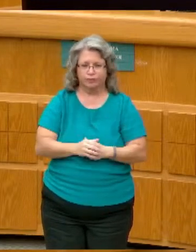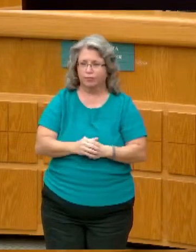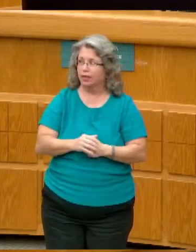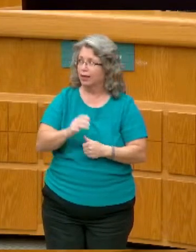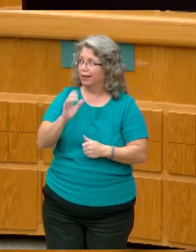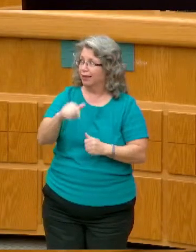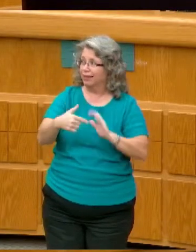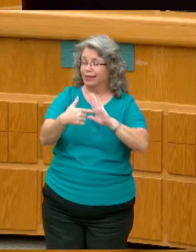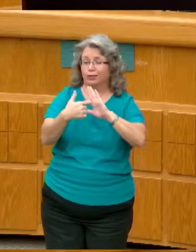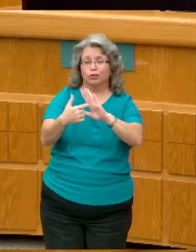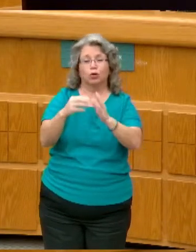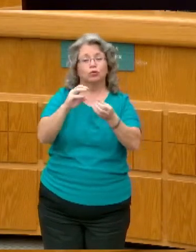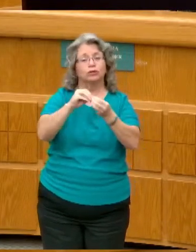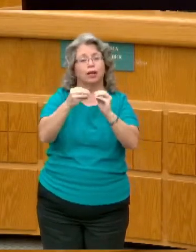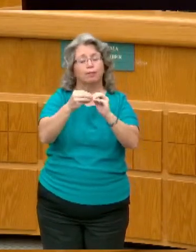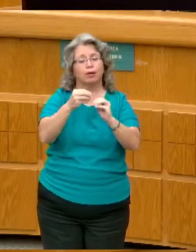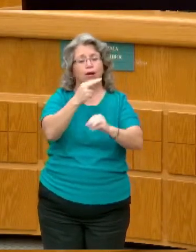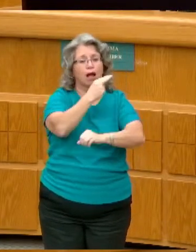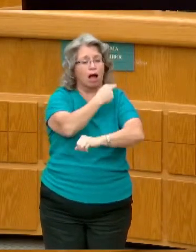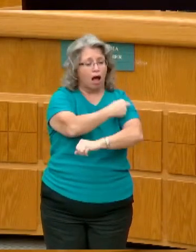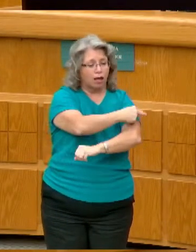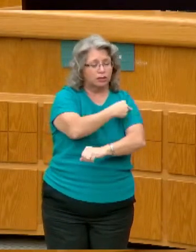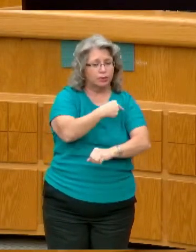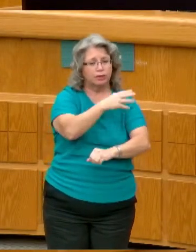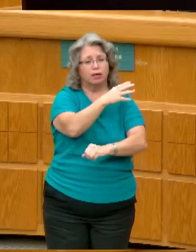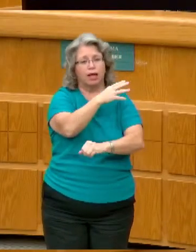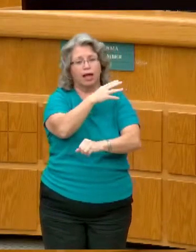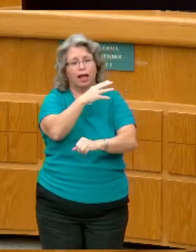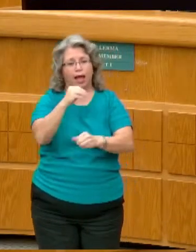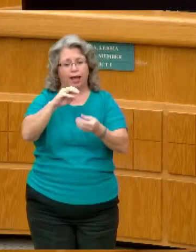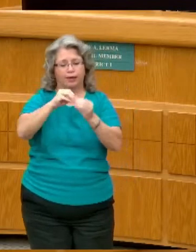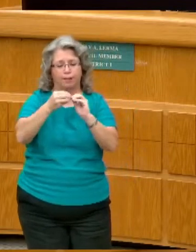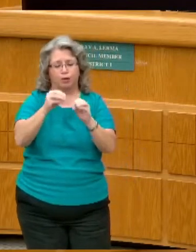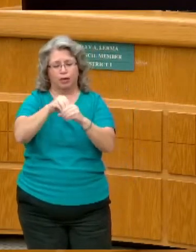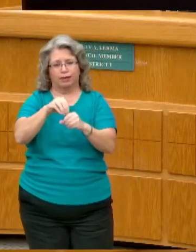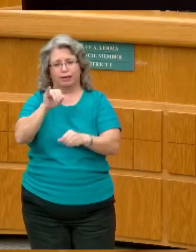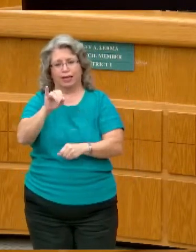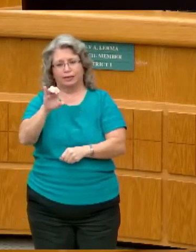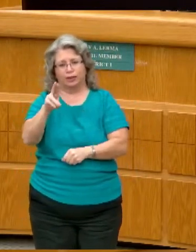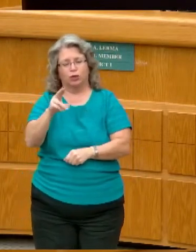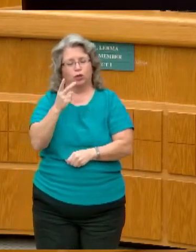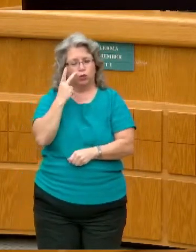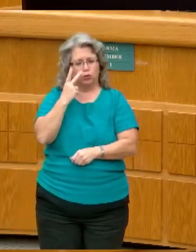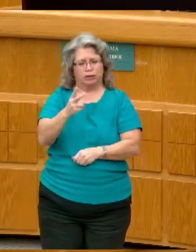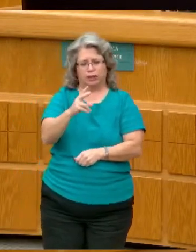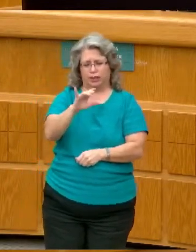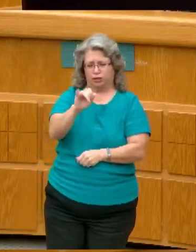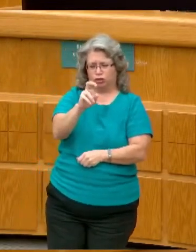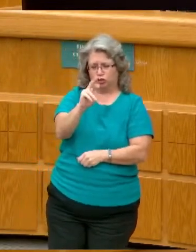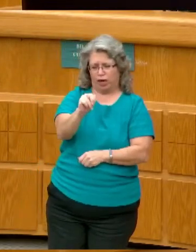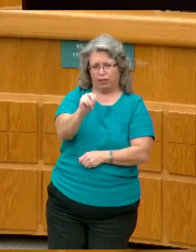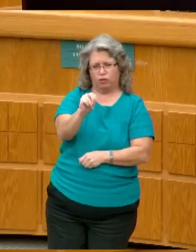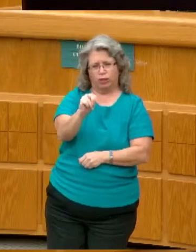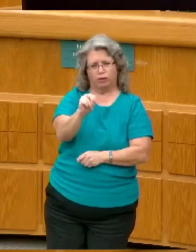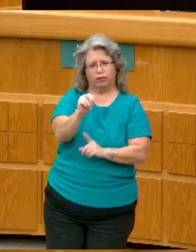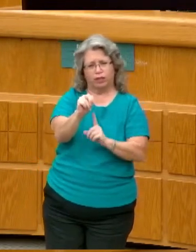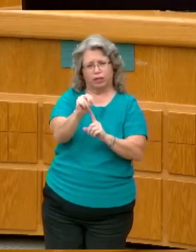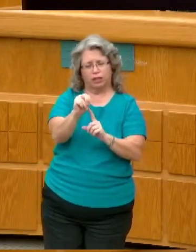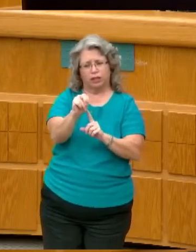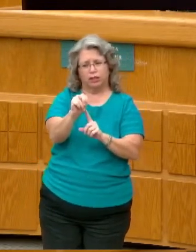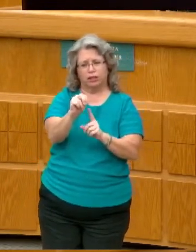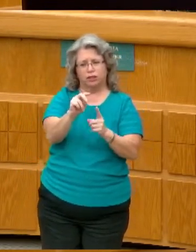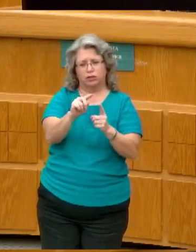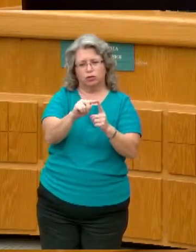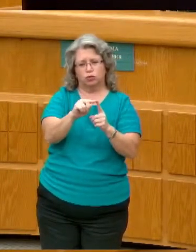the ICU. And you see that upward trend. You can see that from January till about the end of